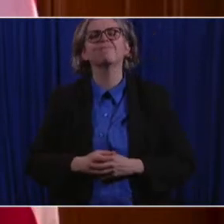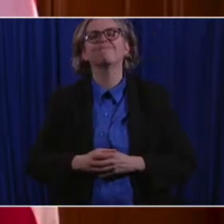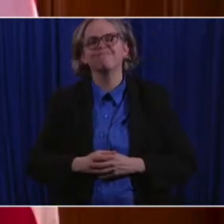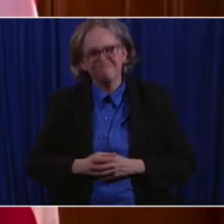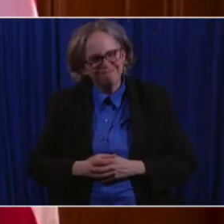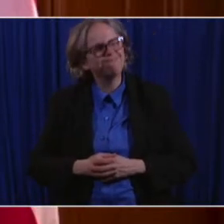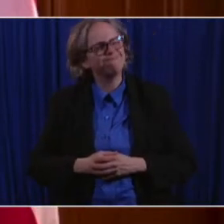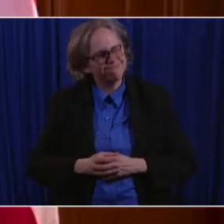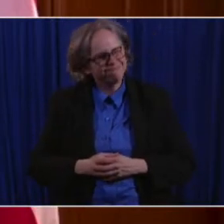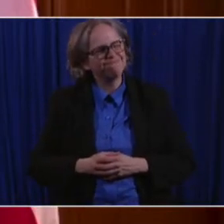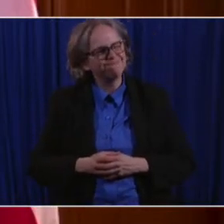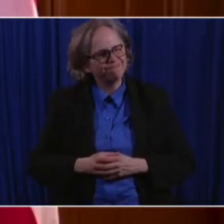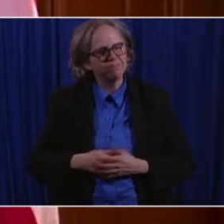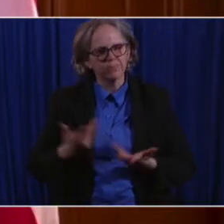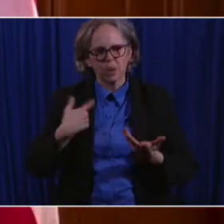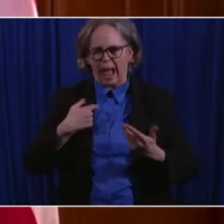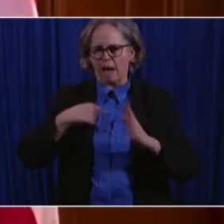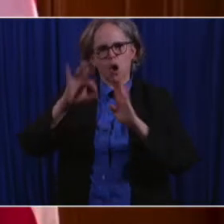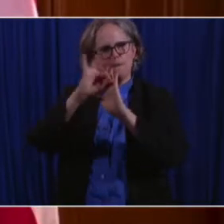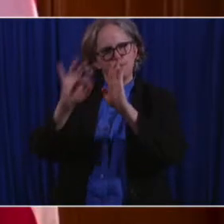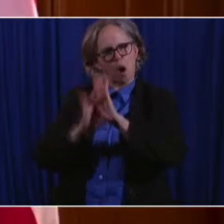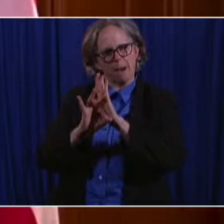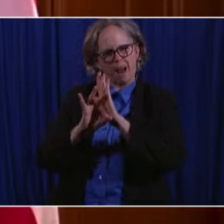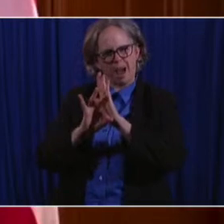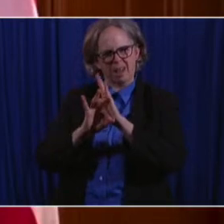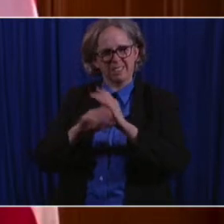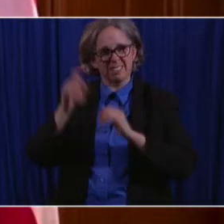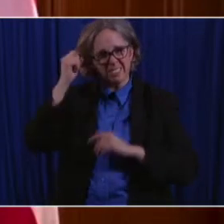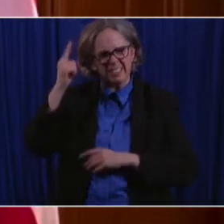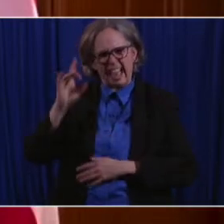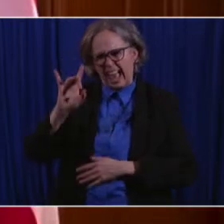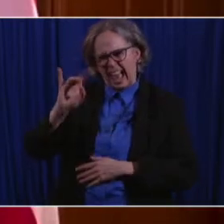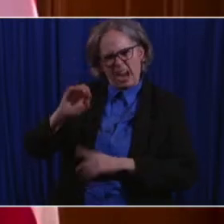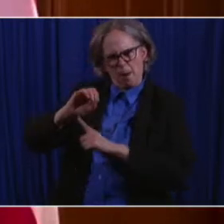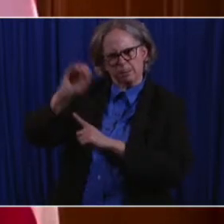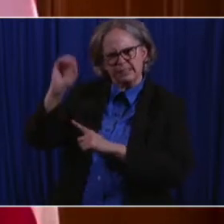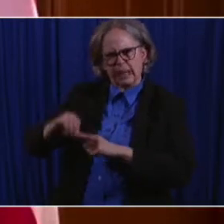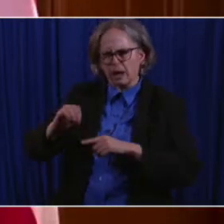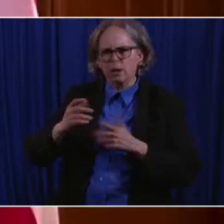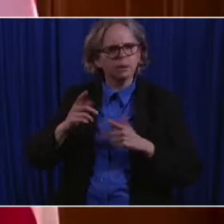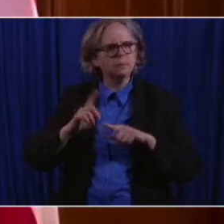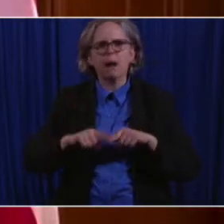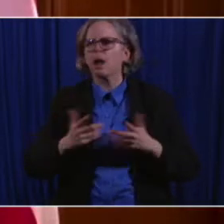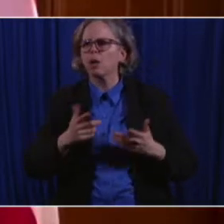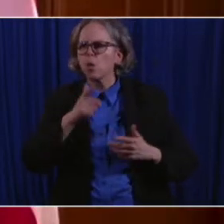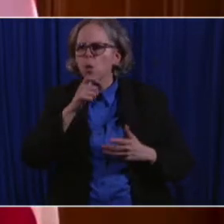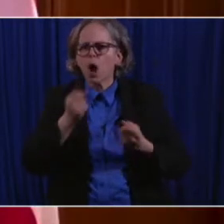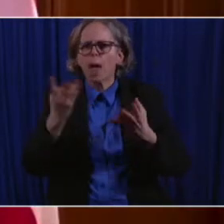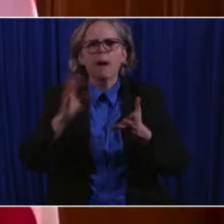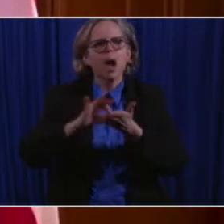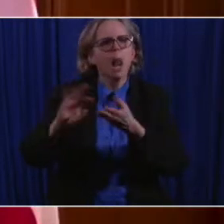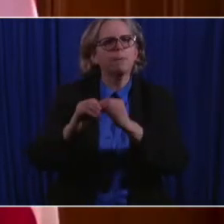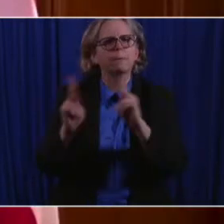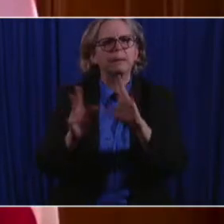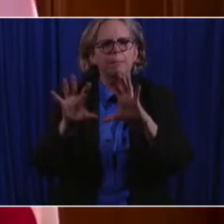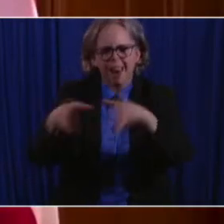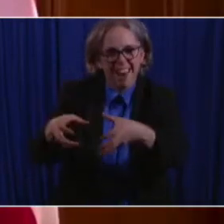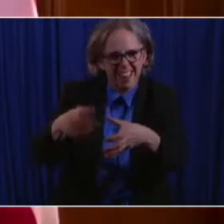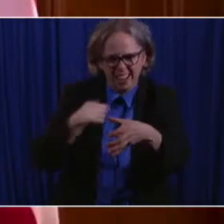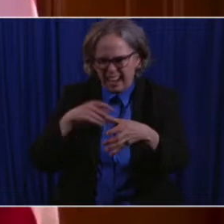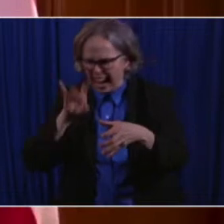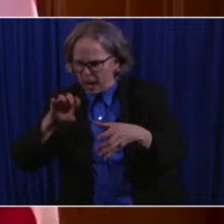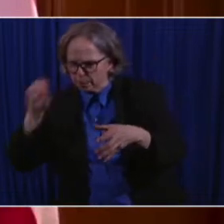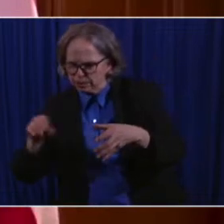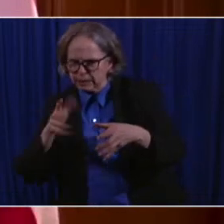upon population. And when we say population, I put an asterisk by that, only because to explain it, it means when we started at